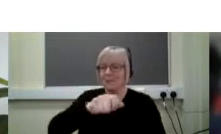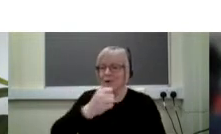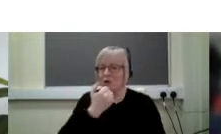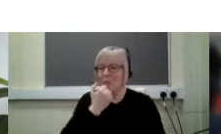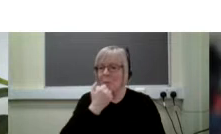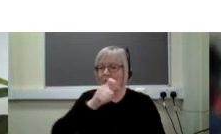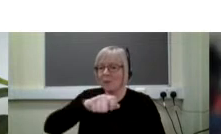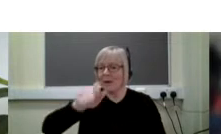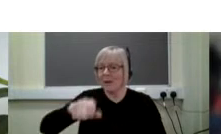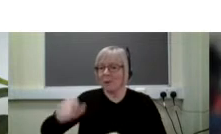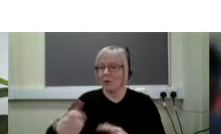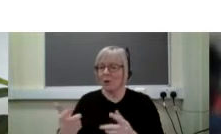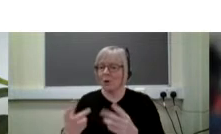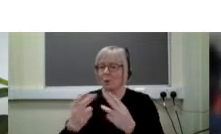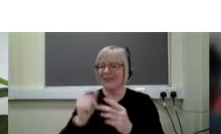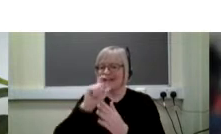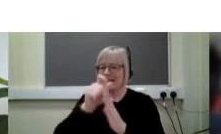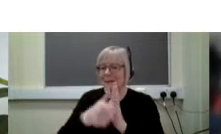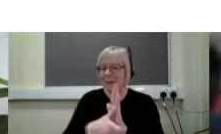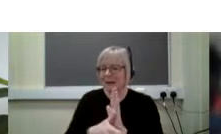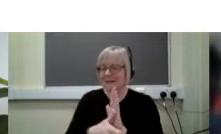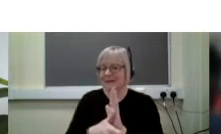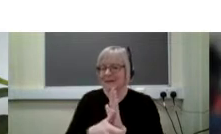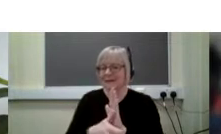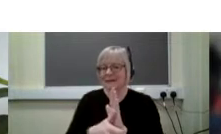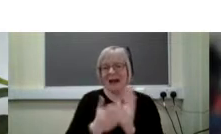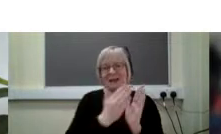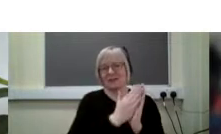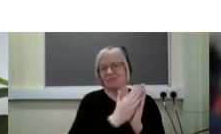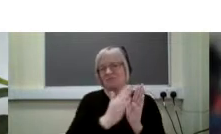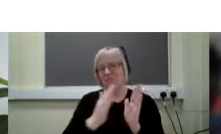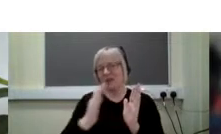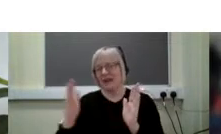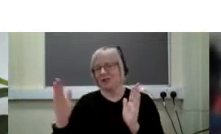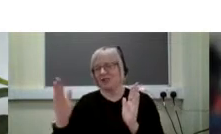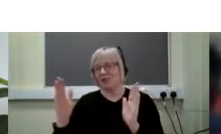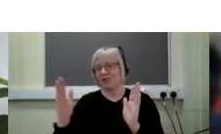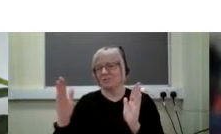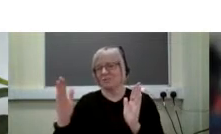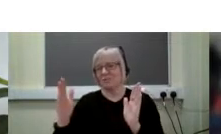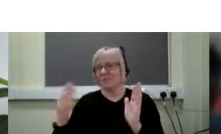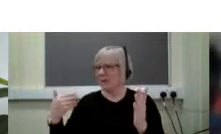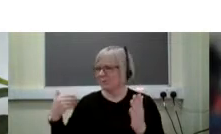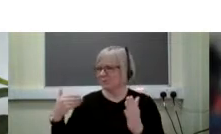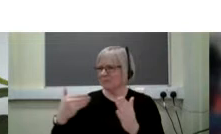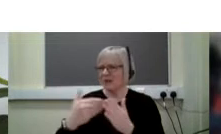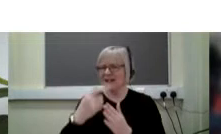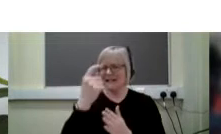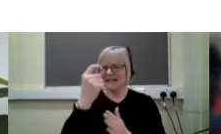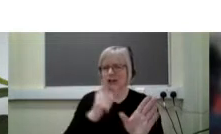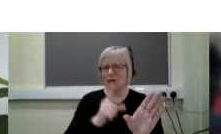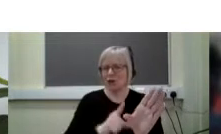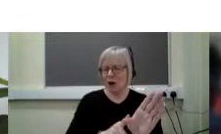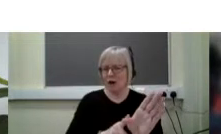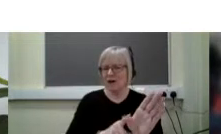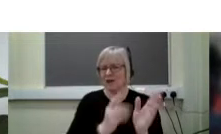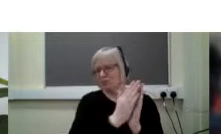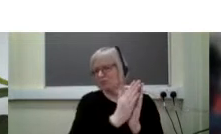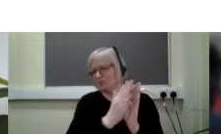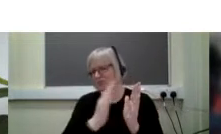disabilities in the country, and it ranges over the past almost 10 years. It's been ranging